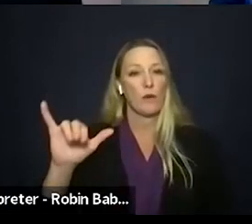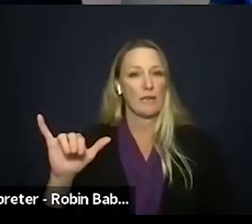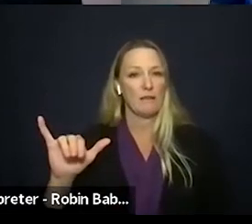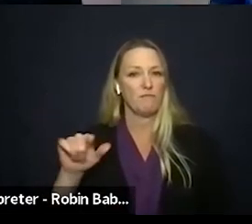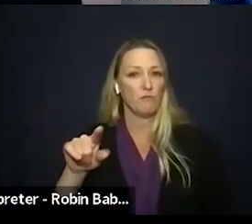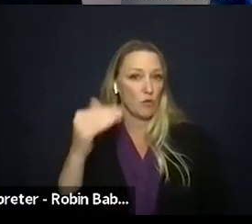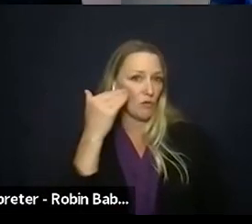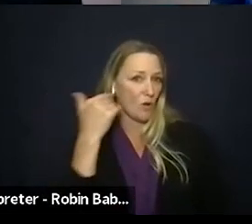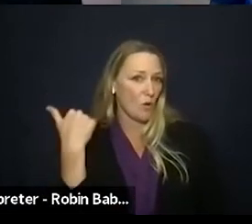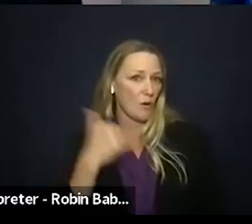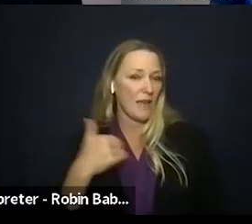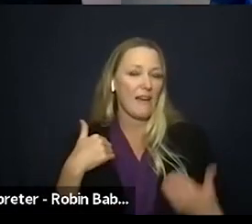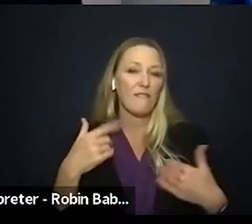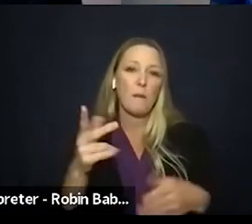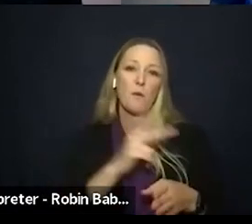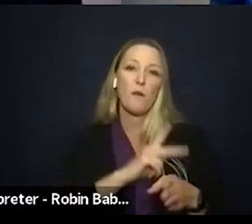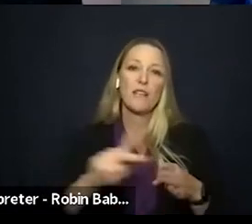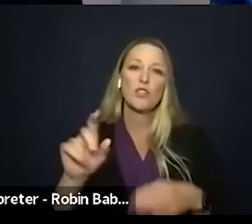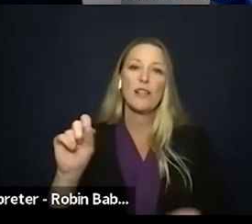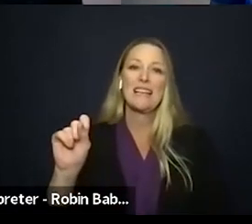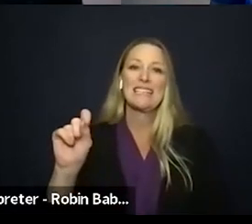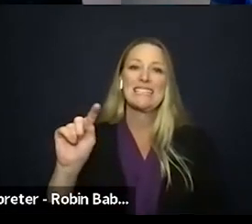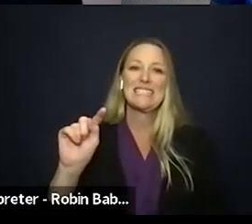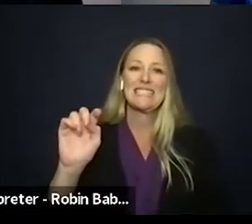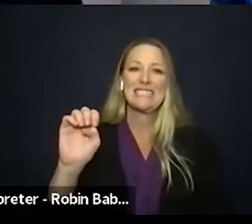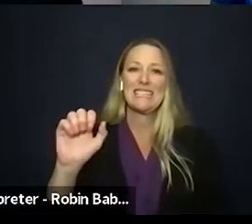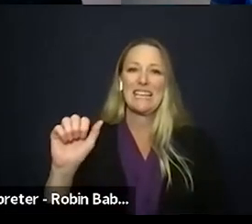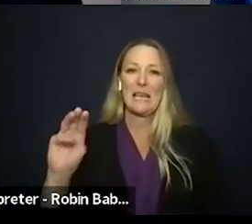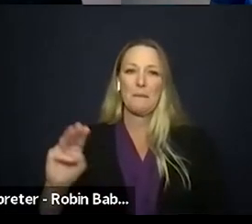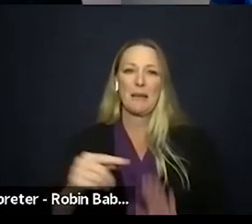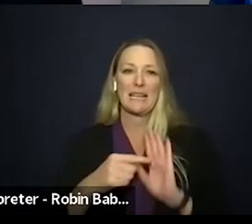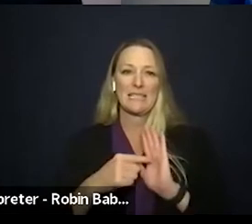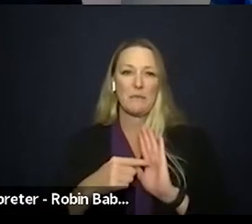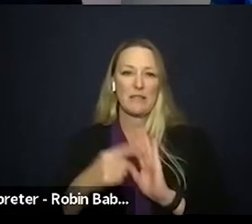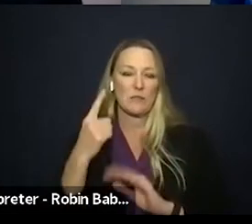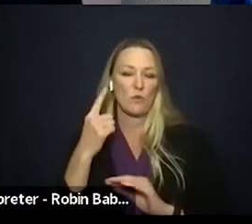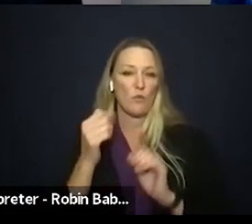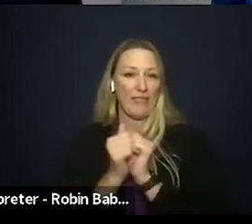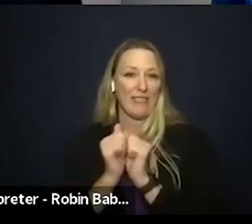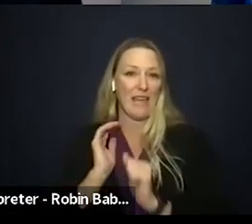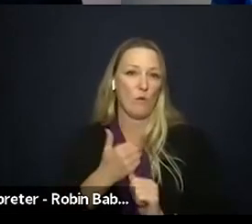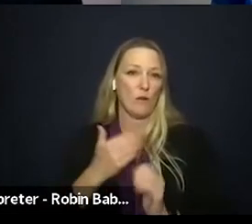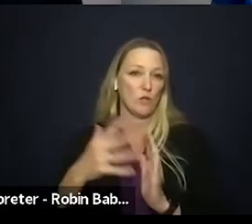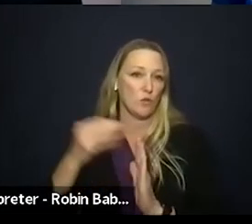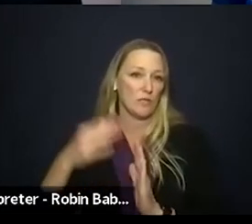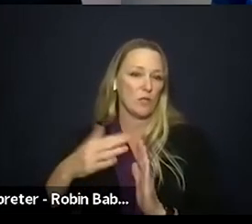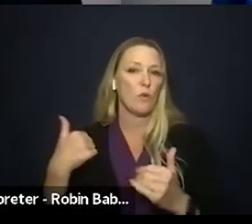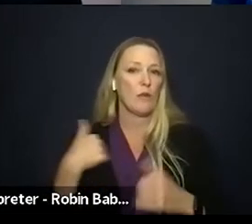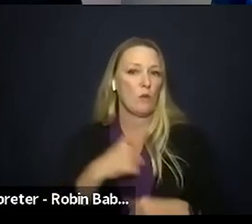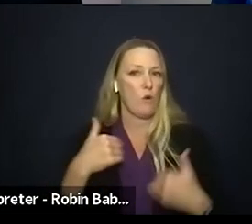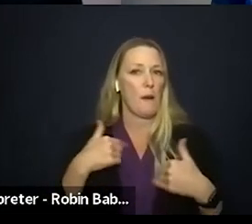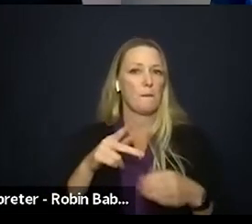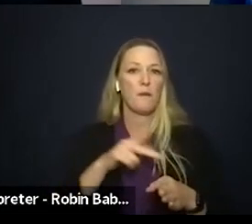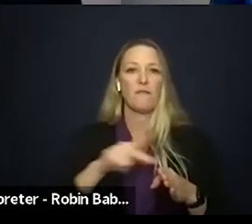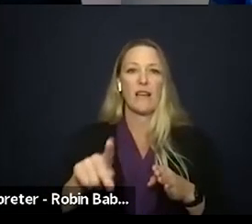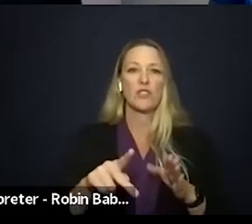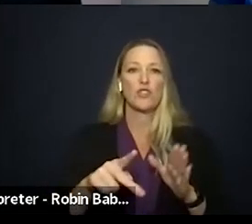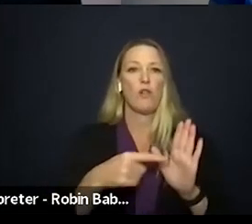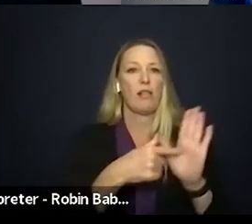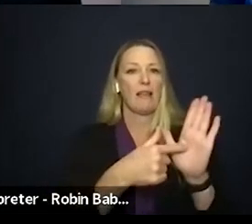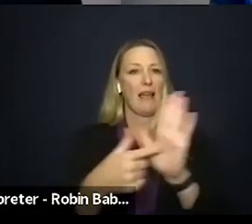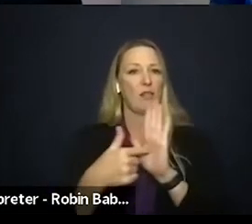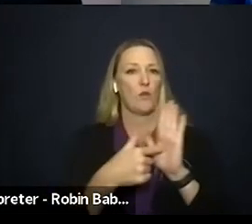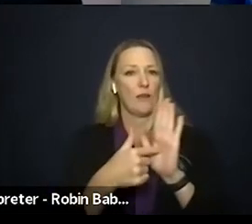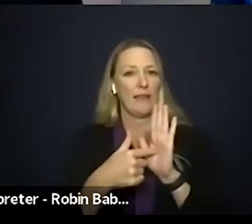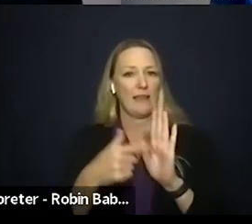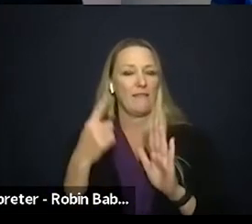professional steam exhibits in the dose public engineering academy with our students and the idea is to have a professional gallery space that is public facing uh there